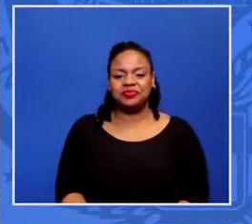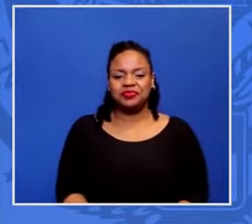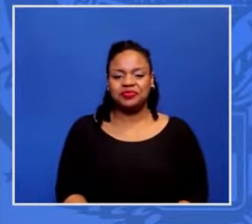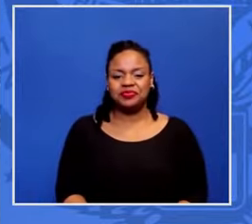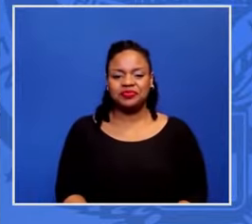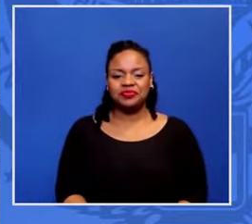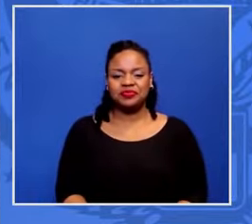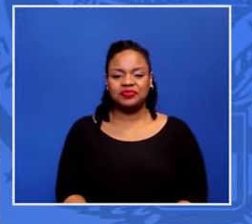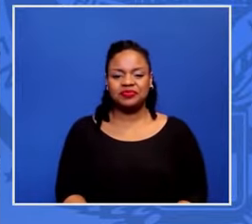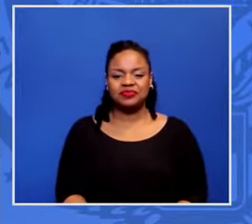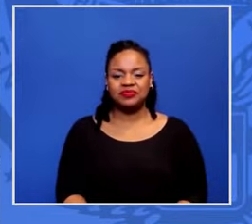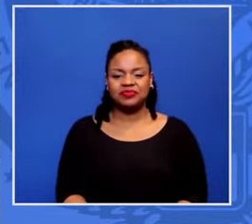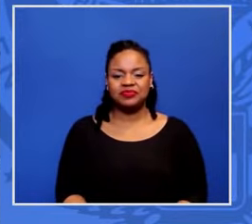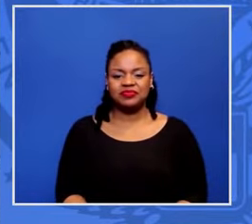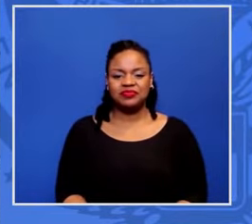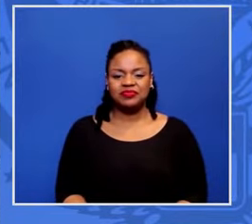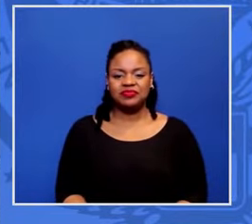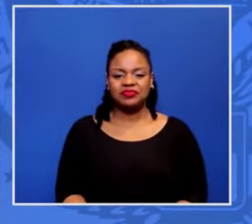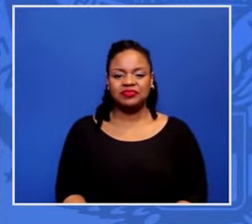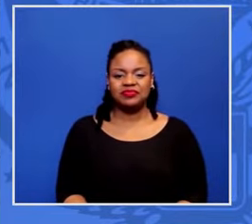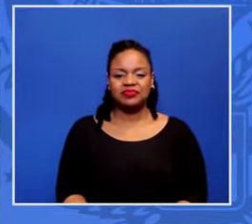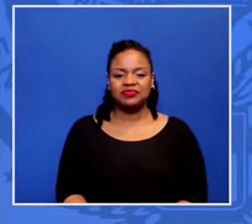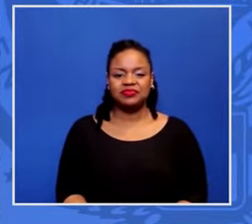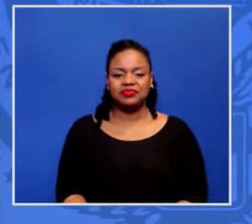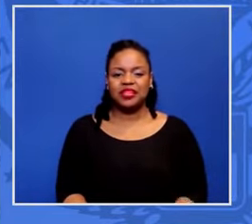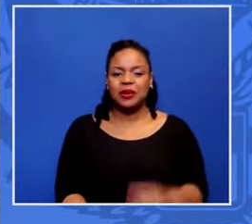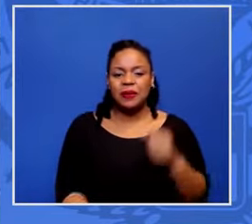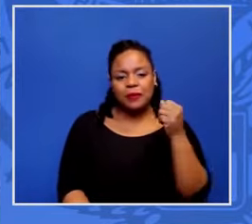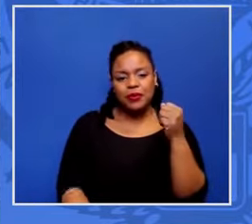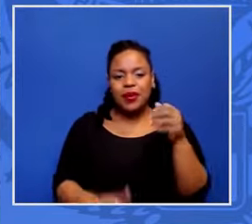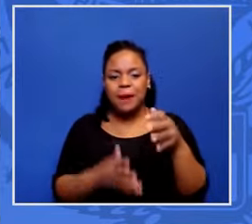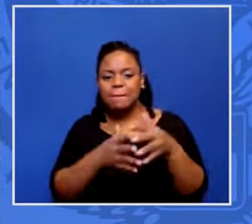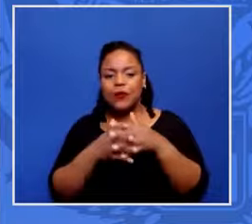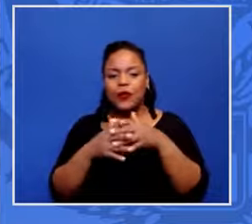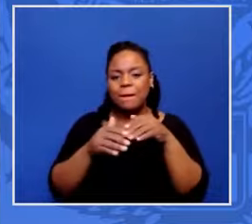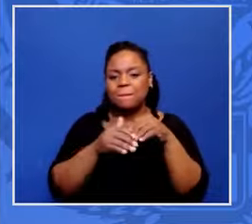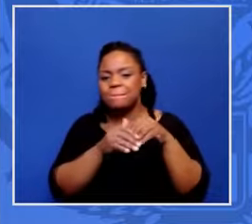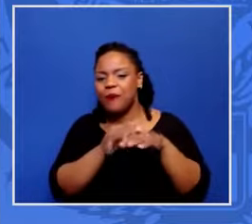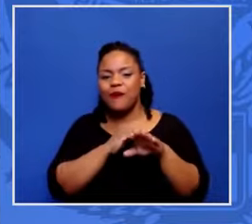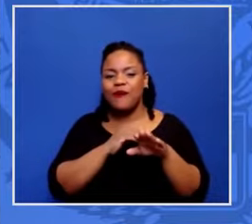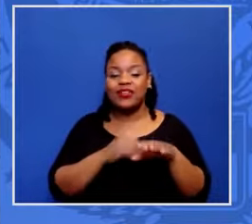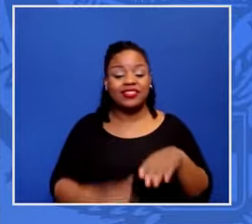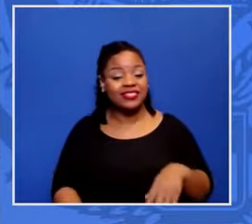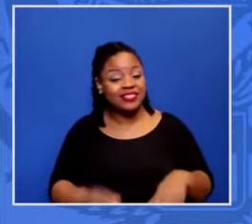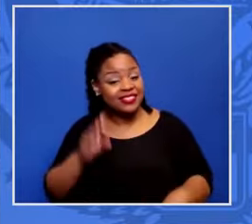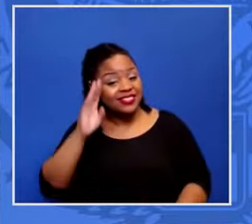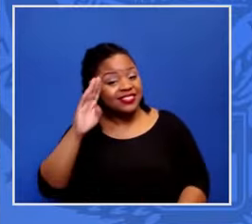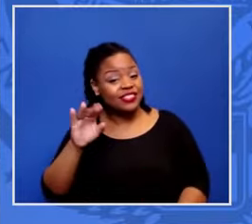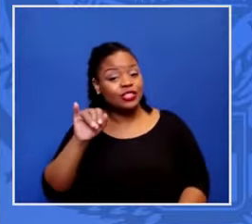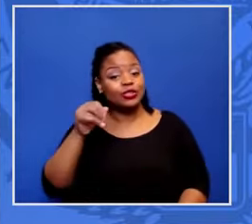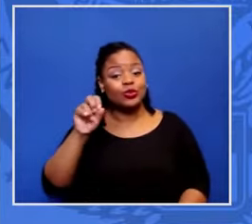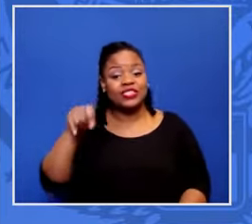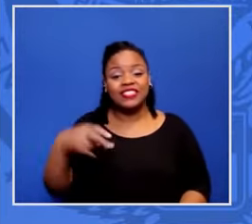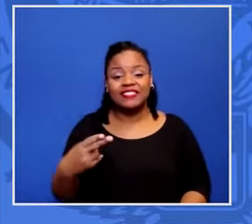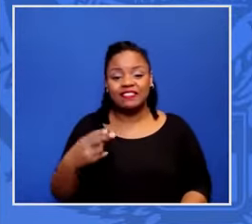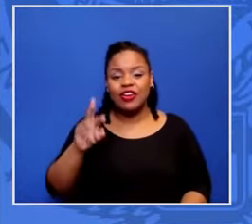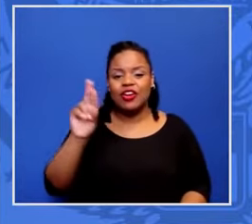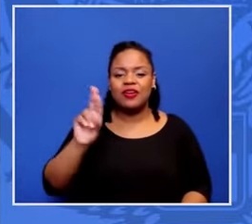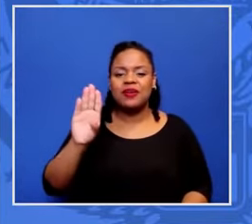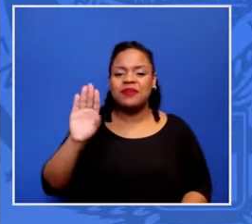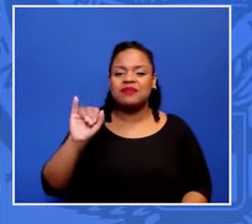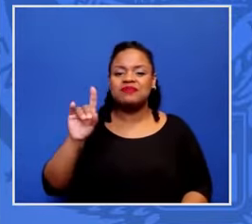Boom, America born. We salute our Commander-in-Chief, Joseph R. Biden. Our nation's first woman Vice